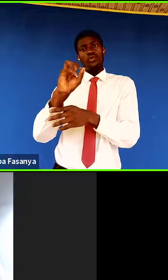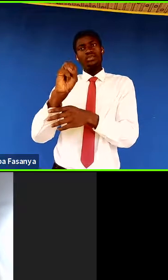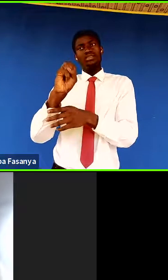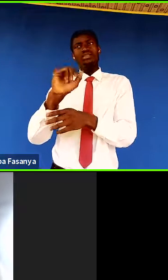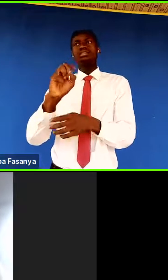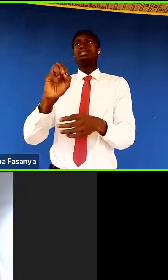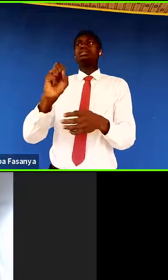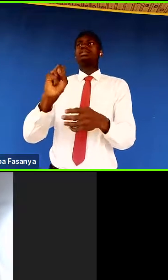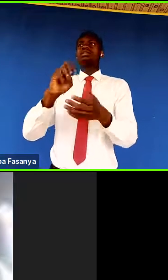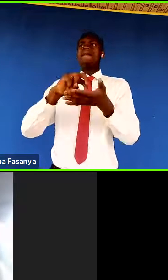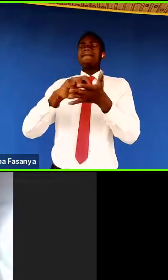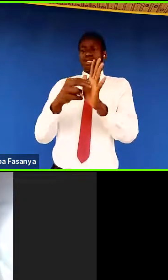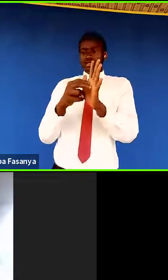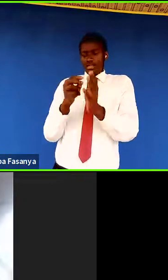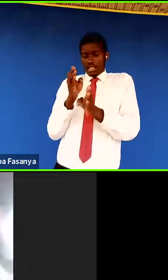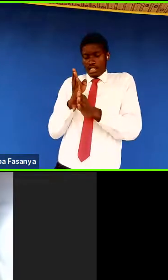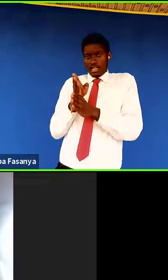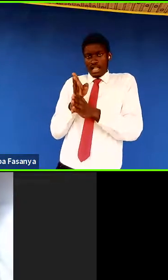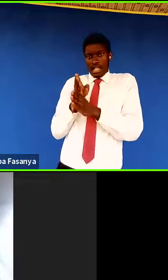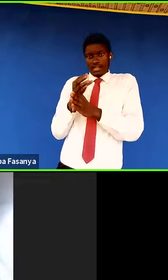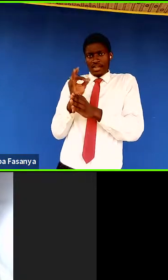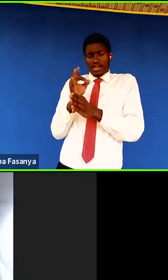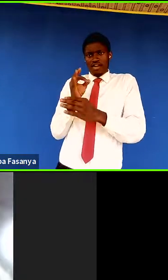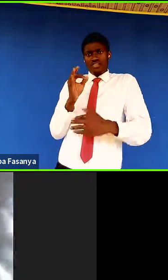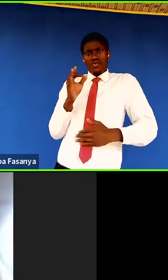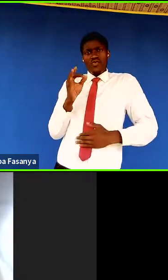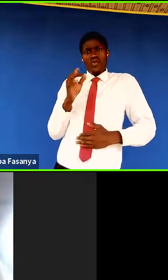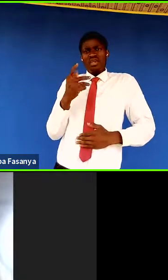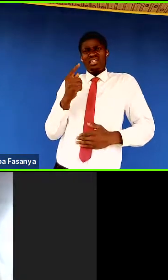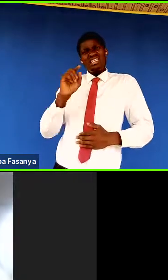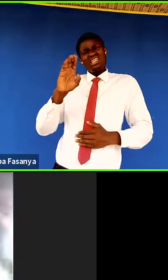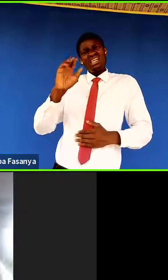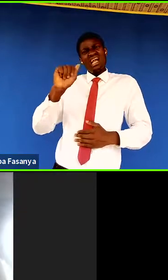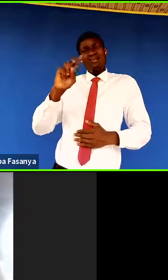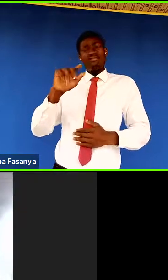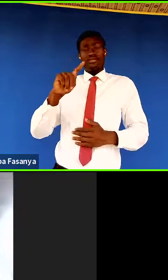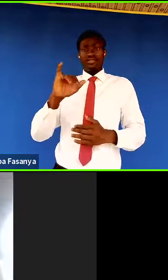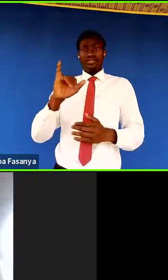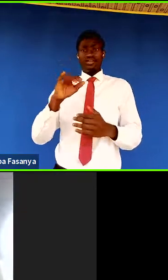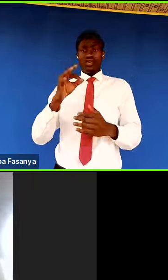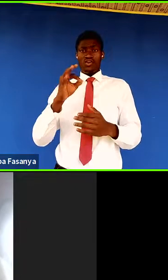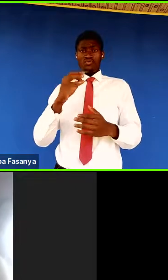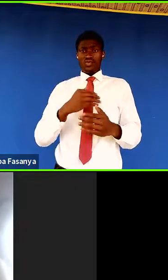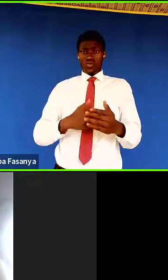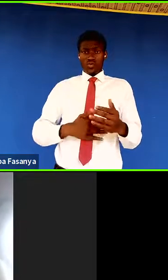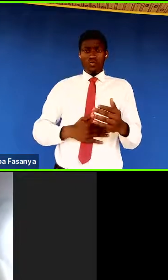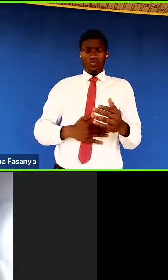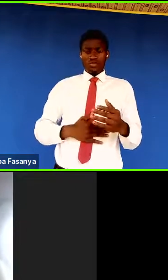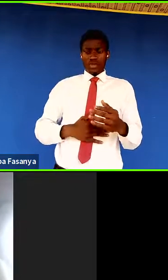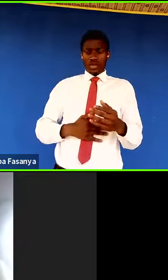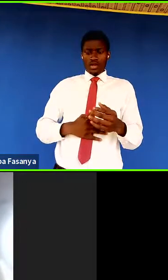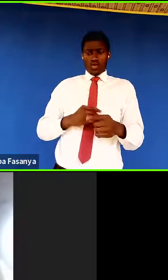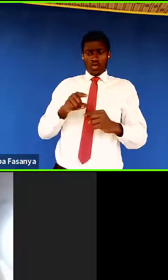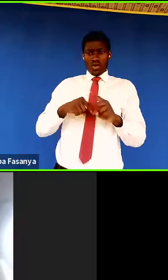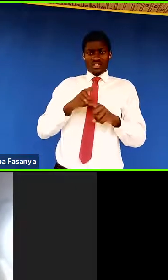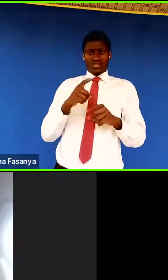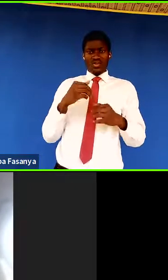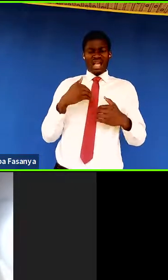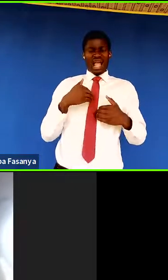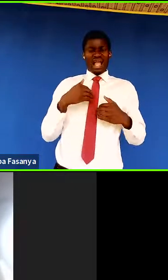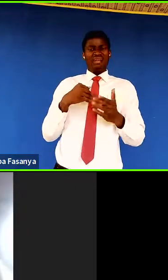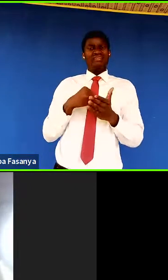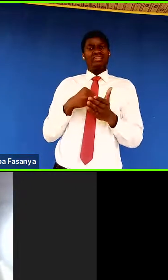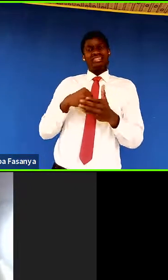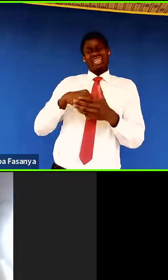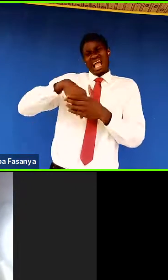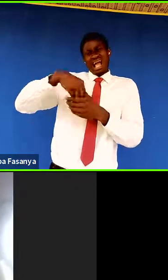womb, the cells lining the cavity of the womb outside the womb, outside the cavity of the womb. And we